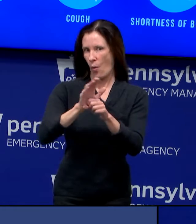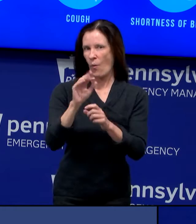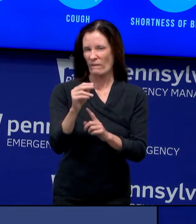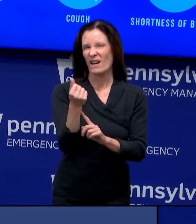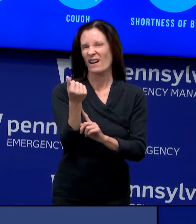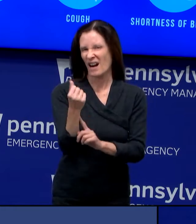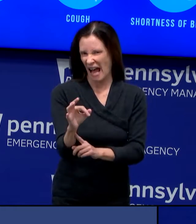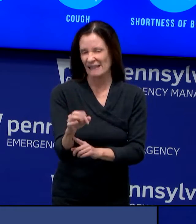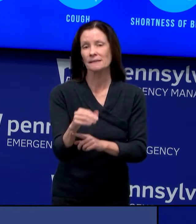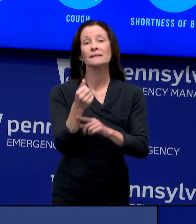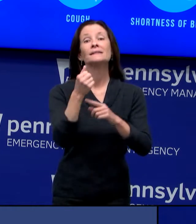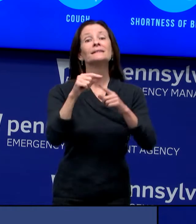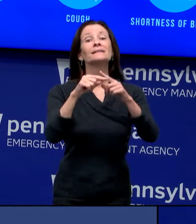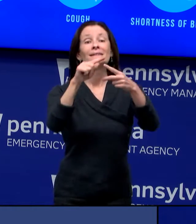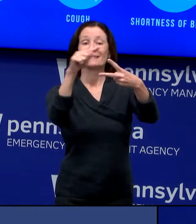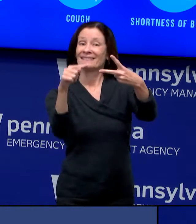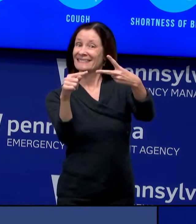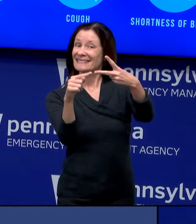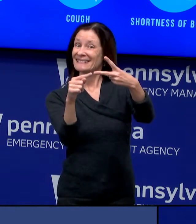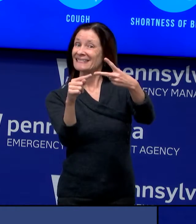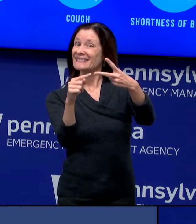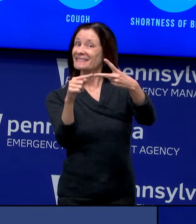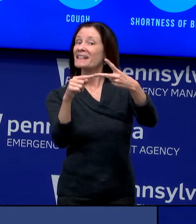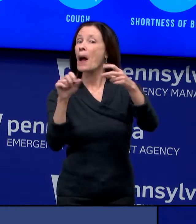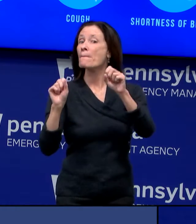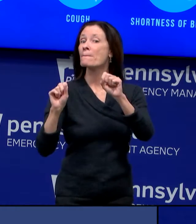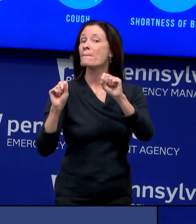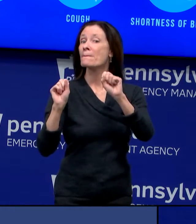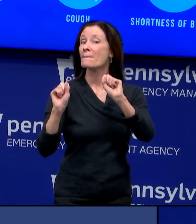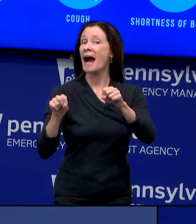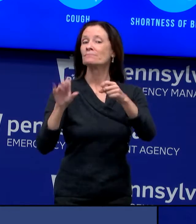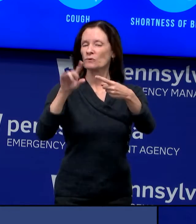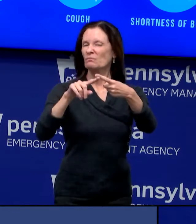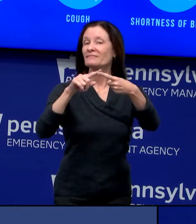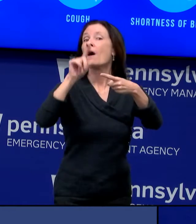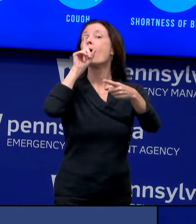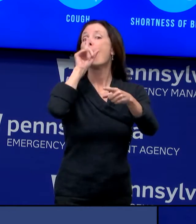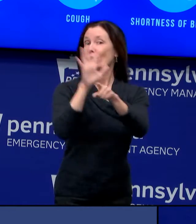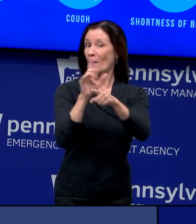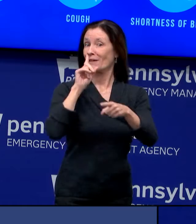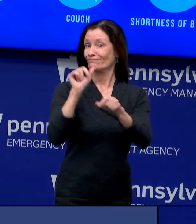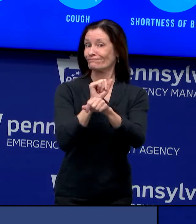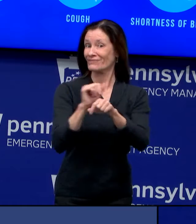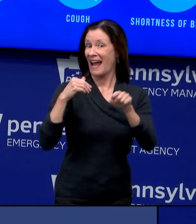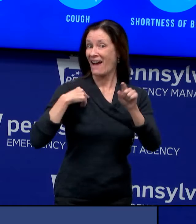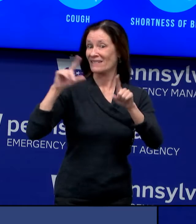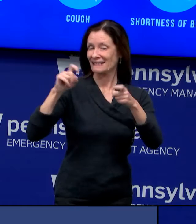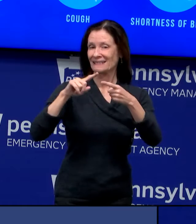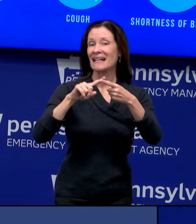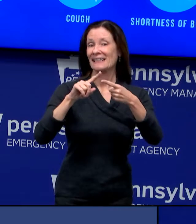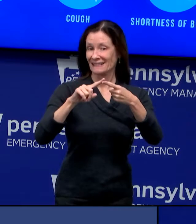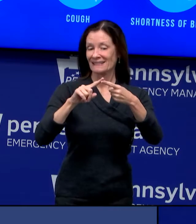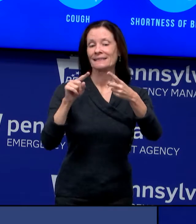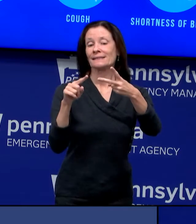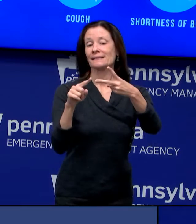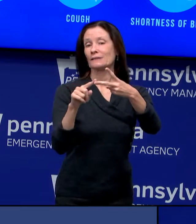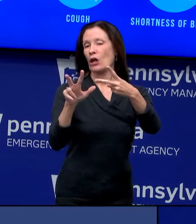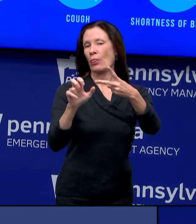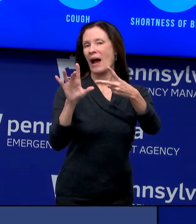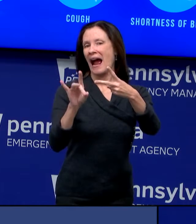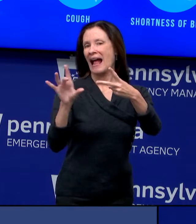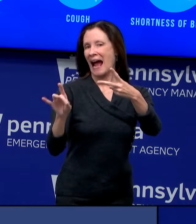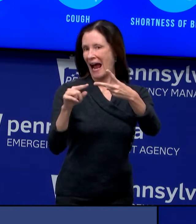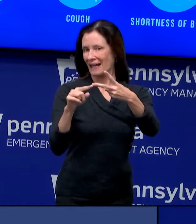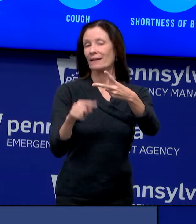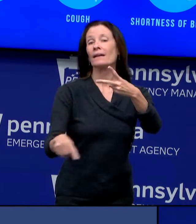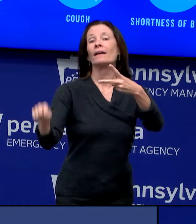36,665 confirmed cases. There are no questions about that number. And 388 probable